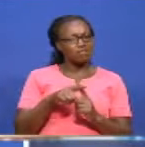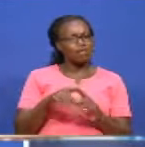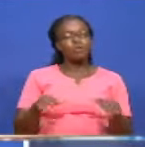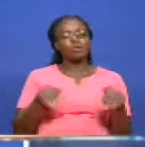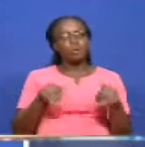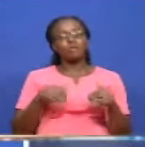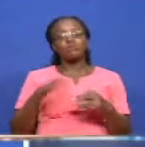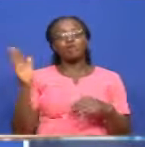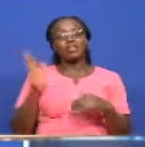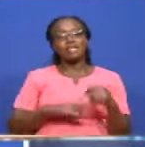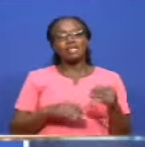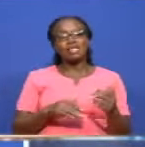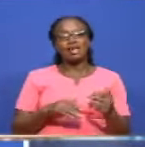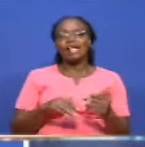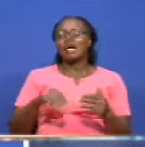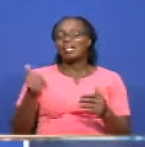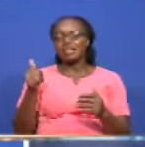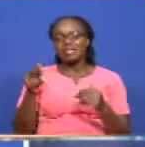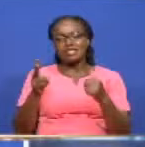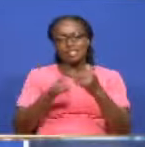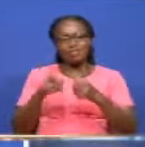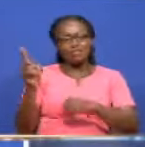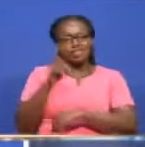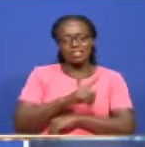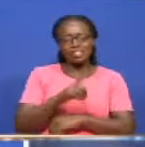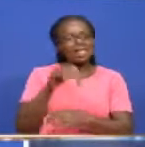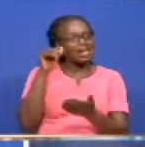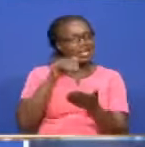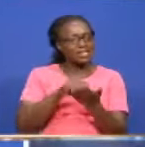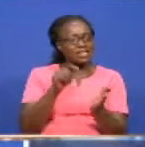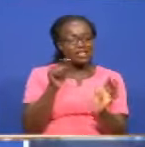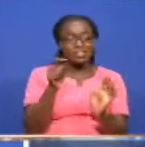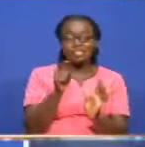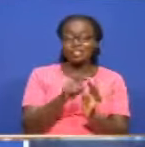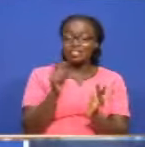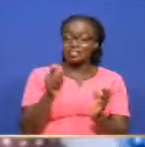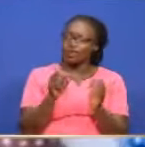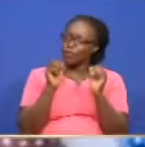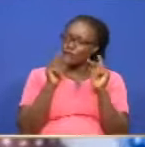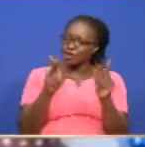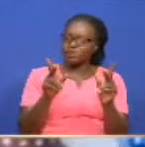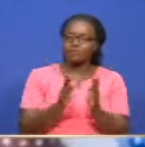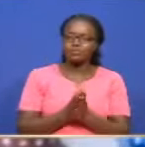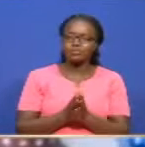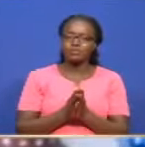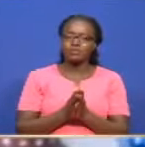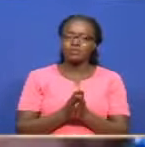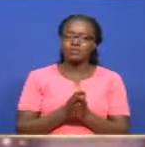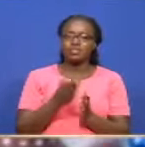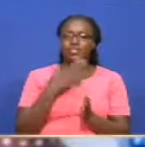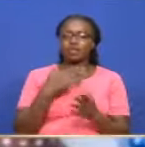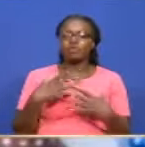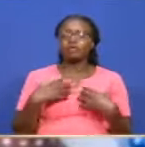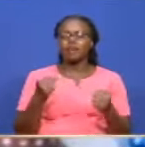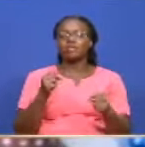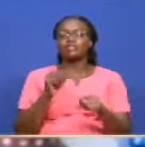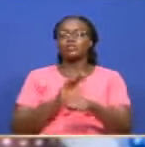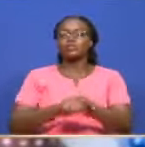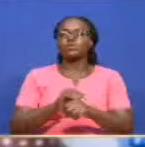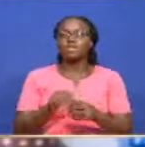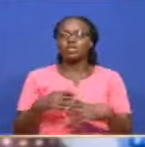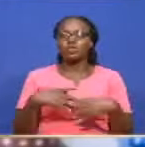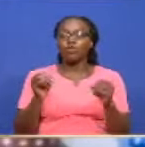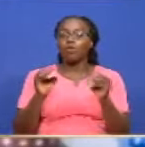than, for nikai tena for 7 days more, nipimwa tena. It's okay. For me, nilikuwa nataka, I want my health to be good, nataka pia nene nyumbani